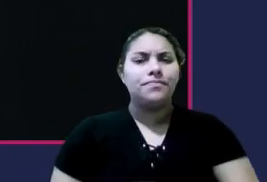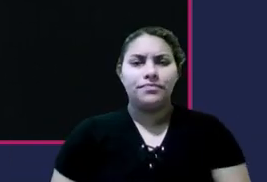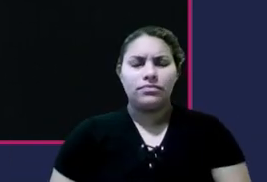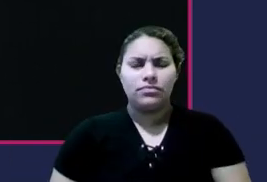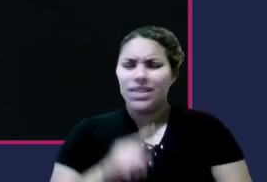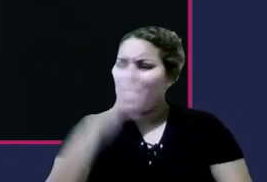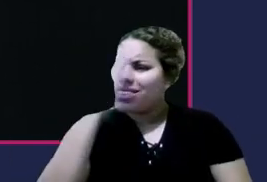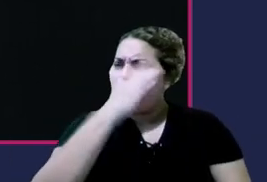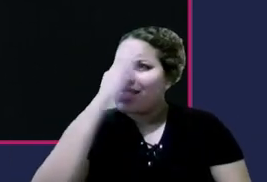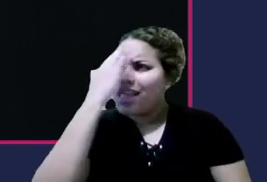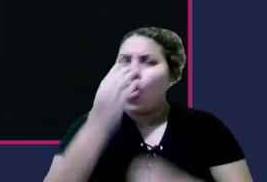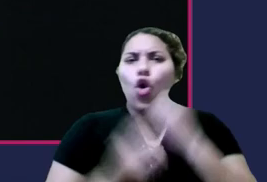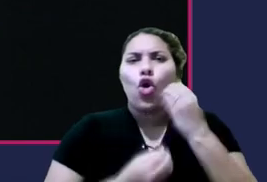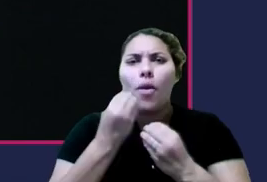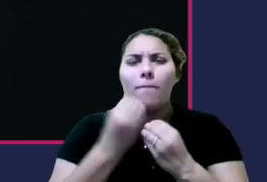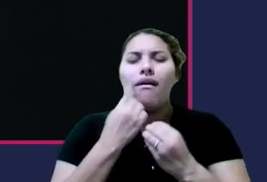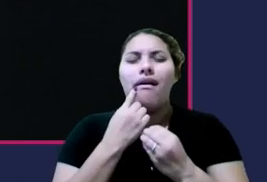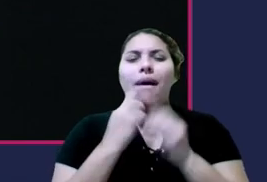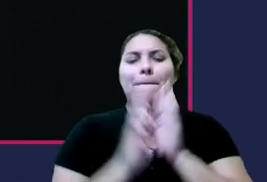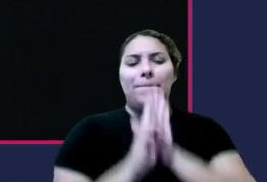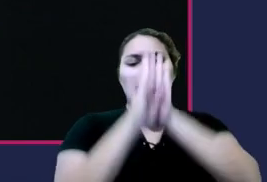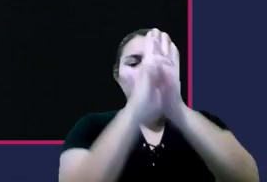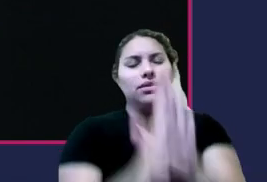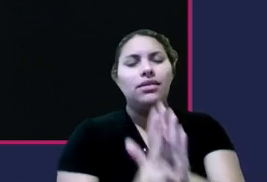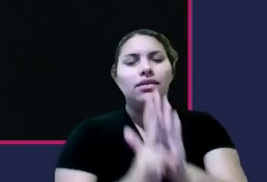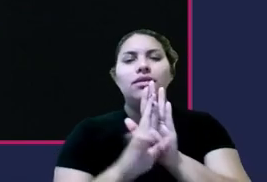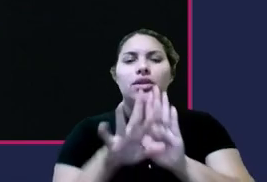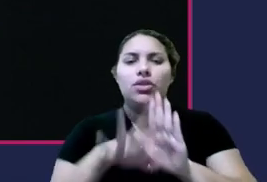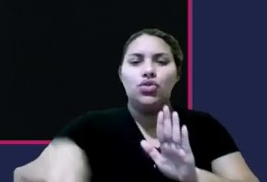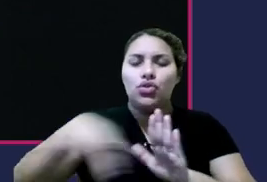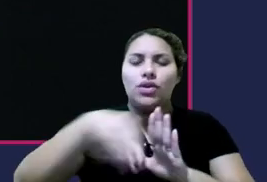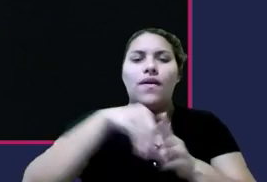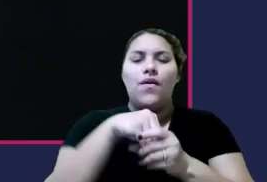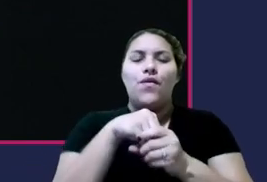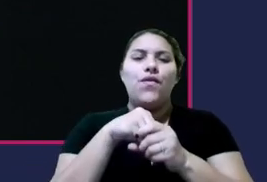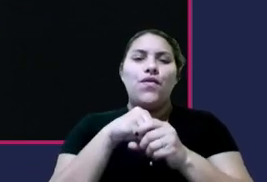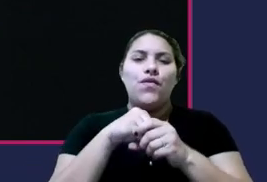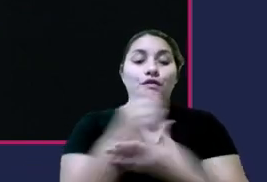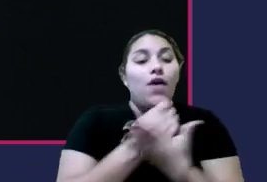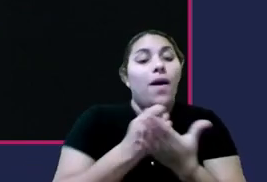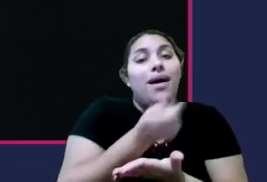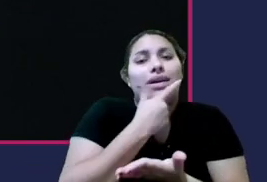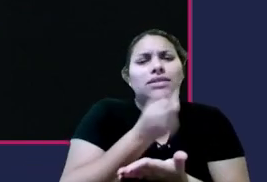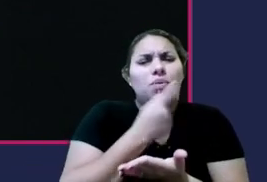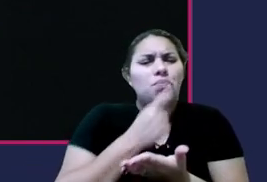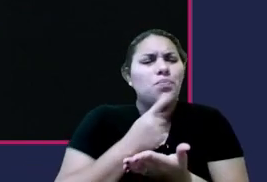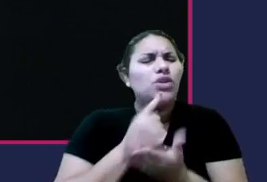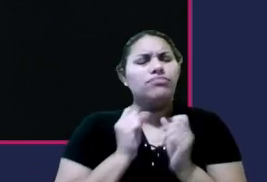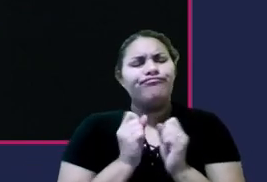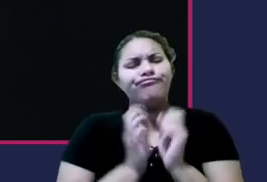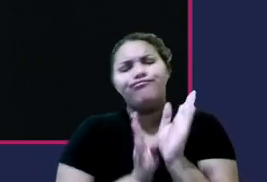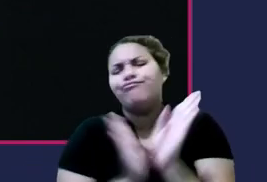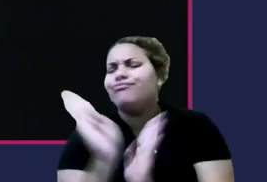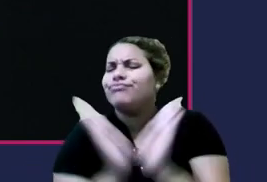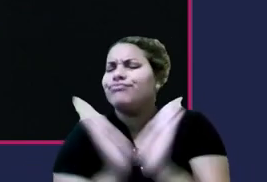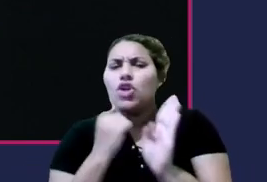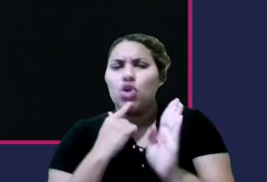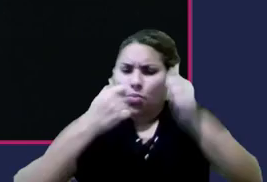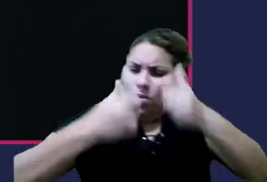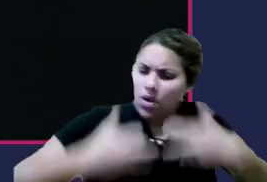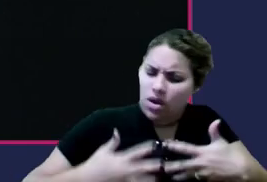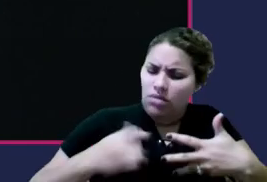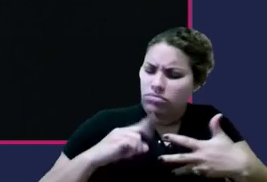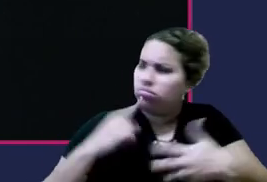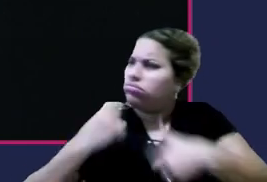looking at your description and understanding here as a representative of the pharmaceutical